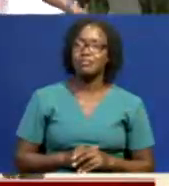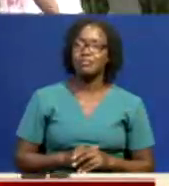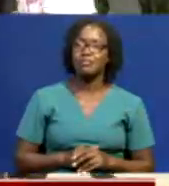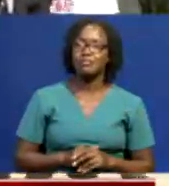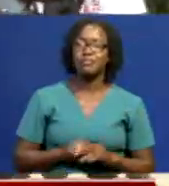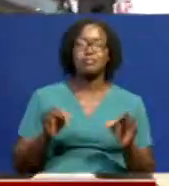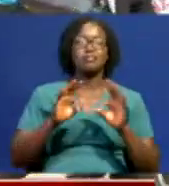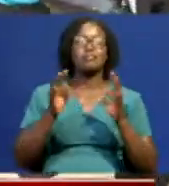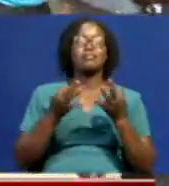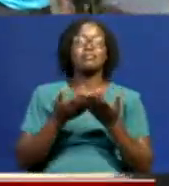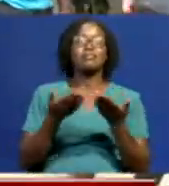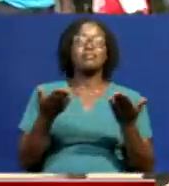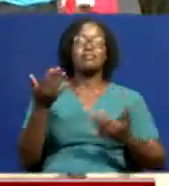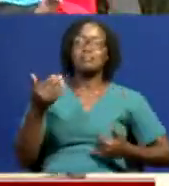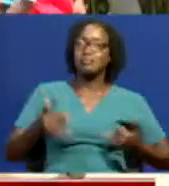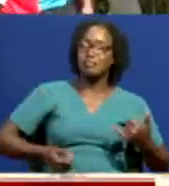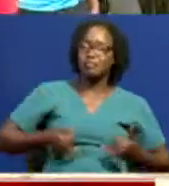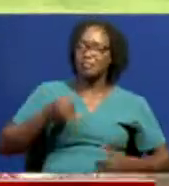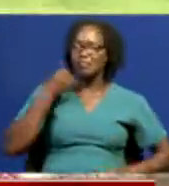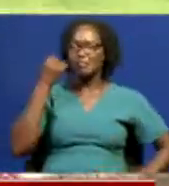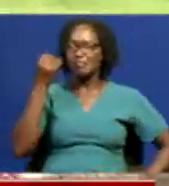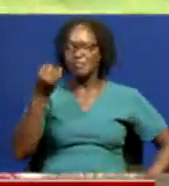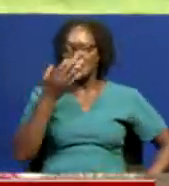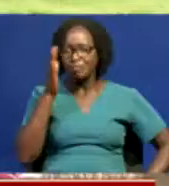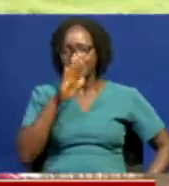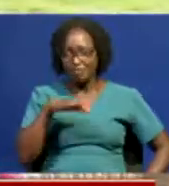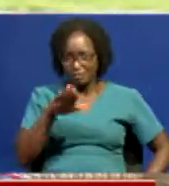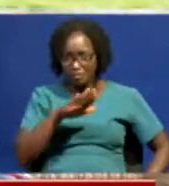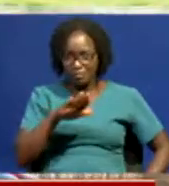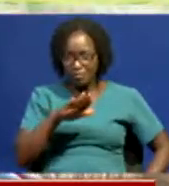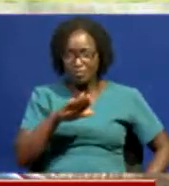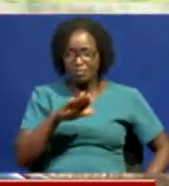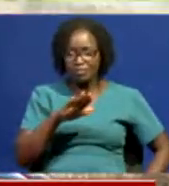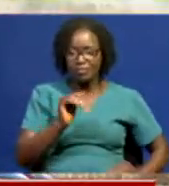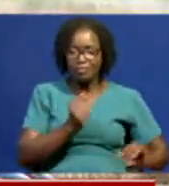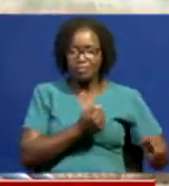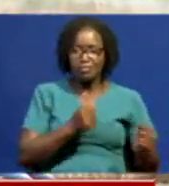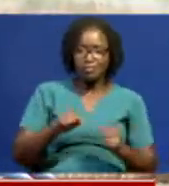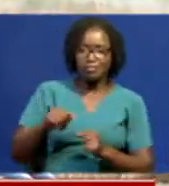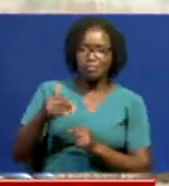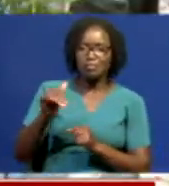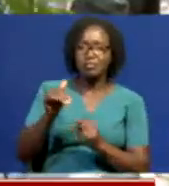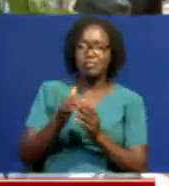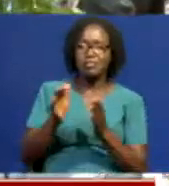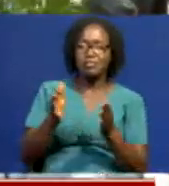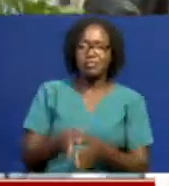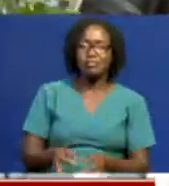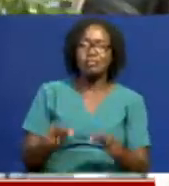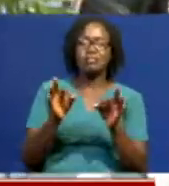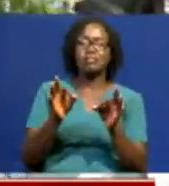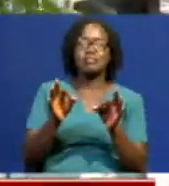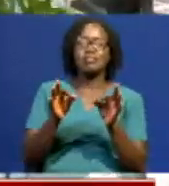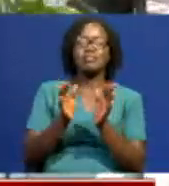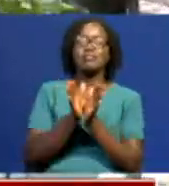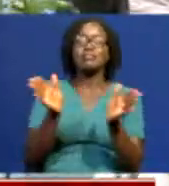The families here enjoyed the beautiful sceneries of the park that is yet to be opened officially